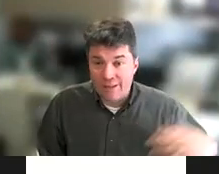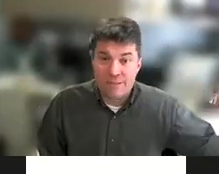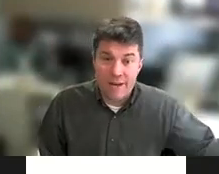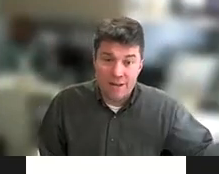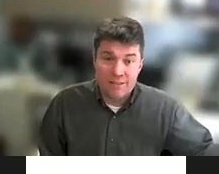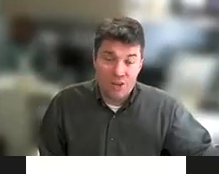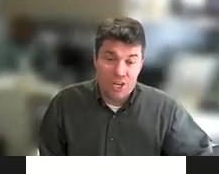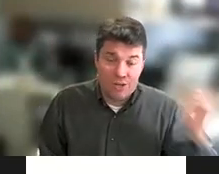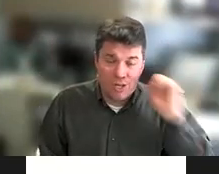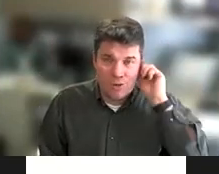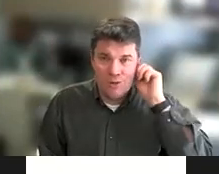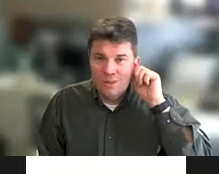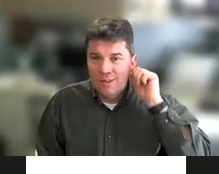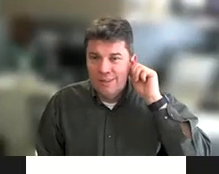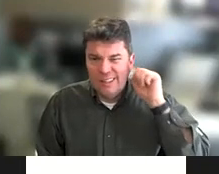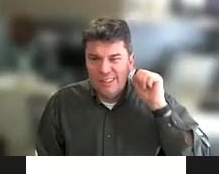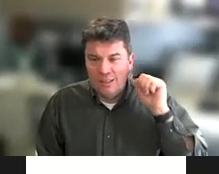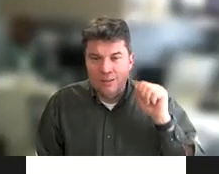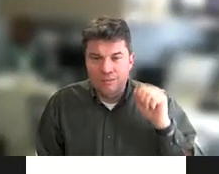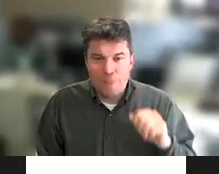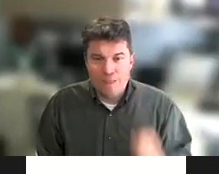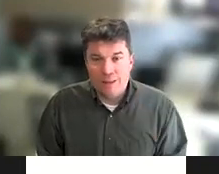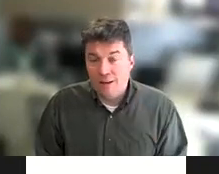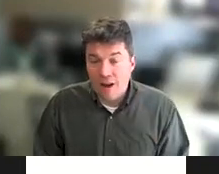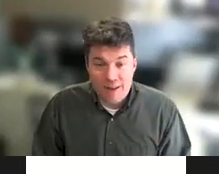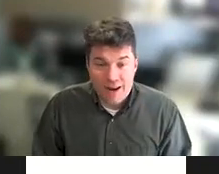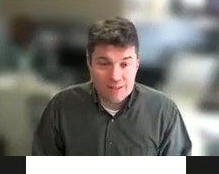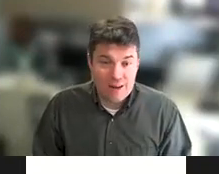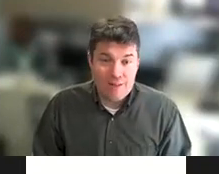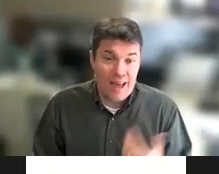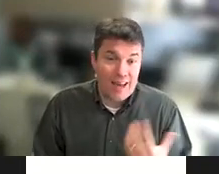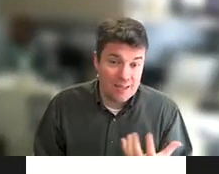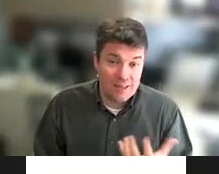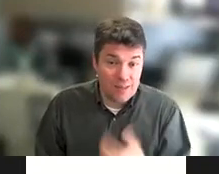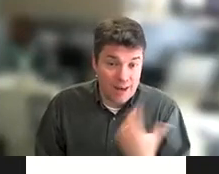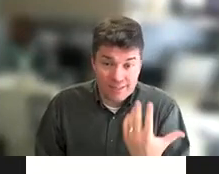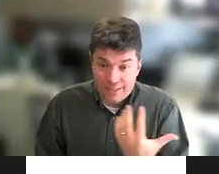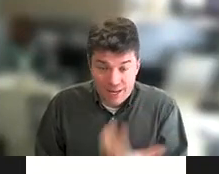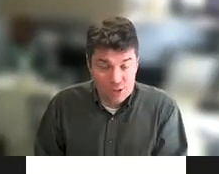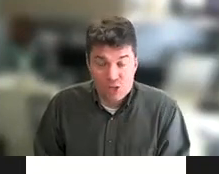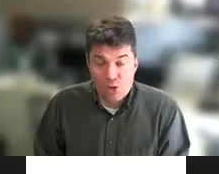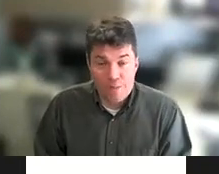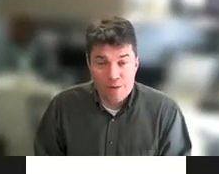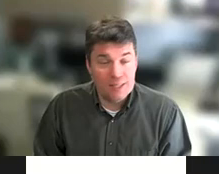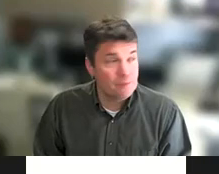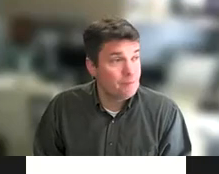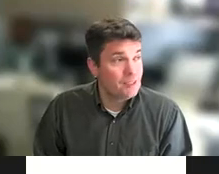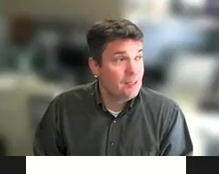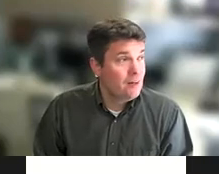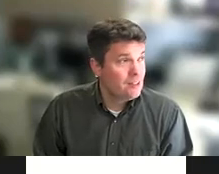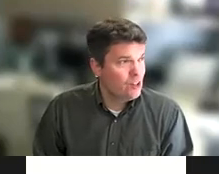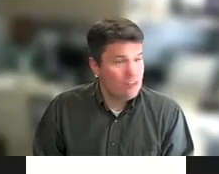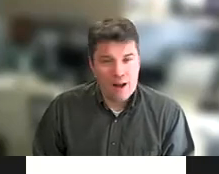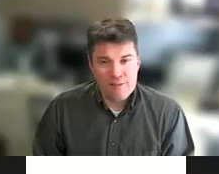move differently than somebody else that they're used to. They talk fast, they they'd have an accent. Accents actually show up on the